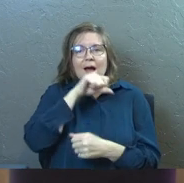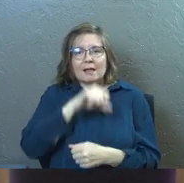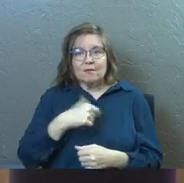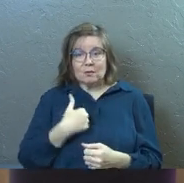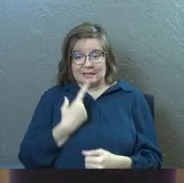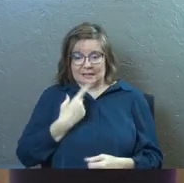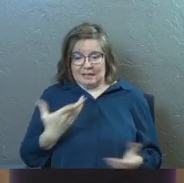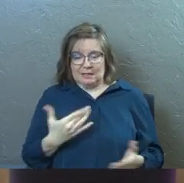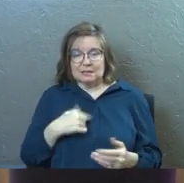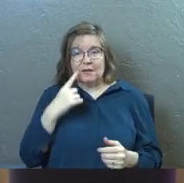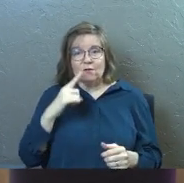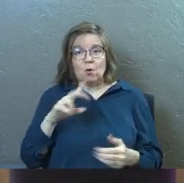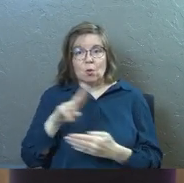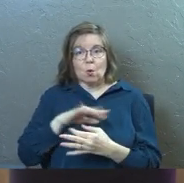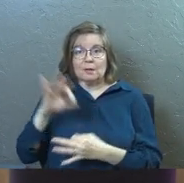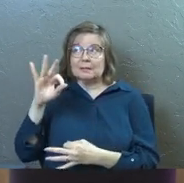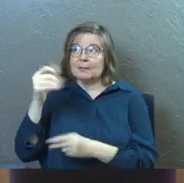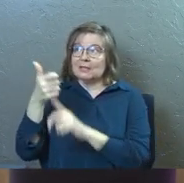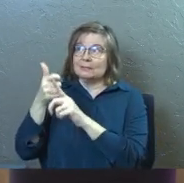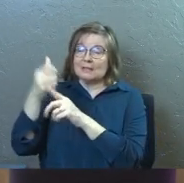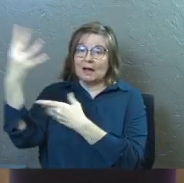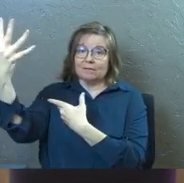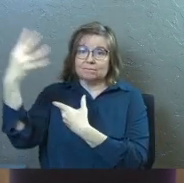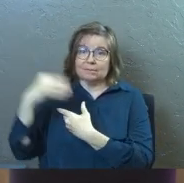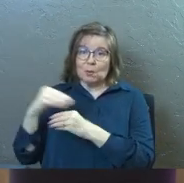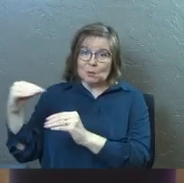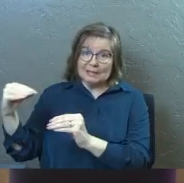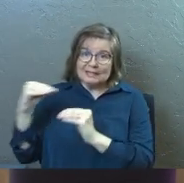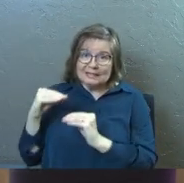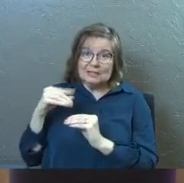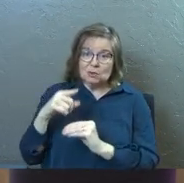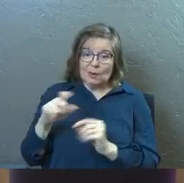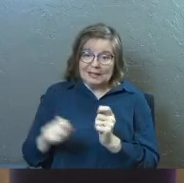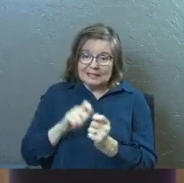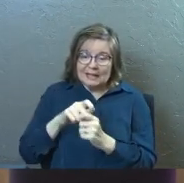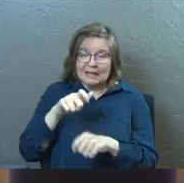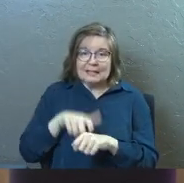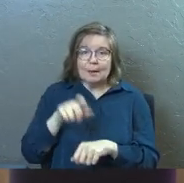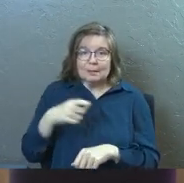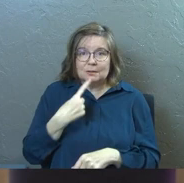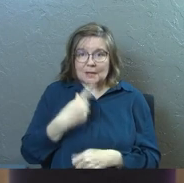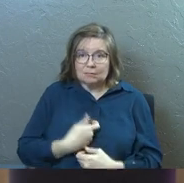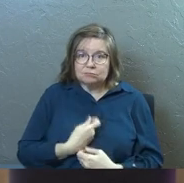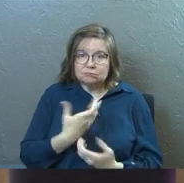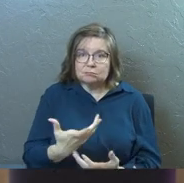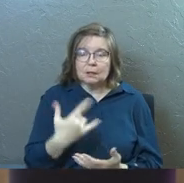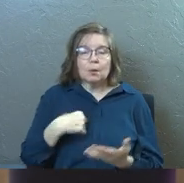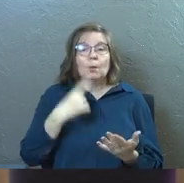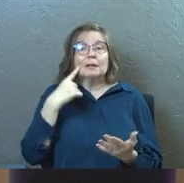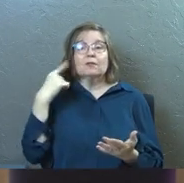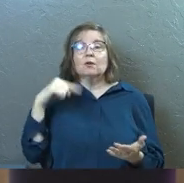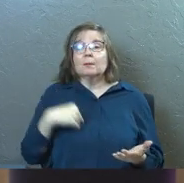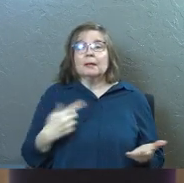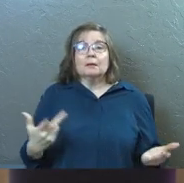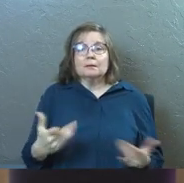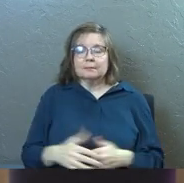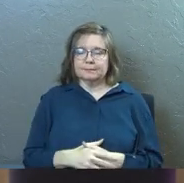what he has to say here. He says, "For the Holy Spirit will teach you at that time what needs to be said." Here's what that says to me.